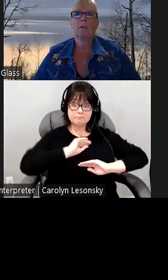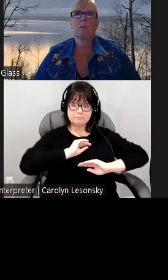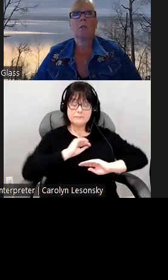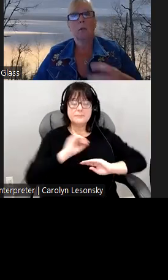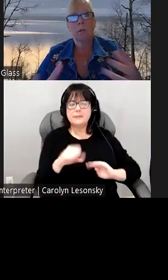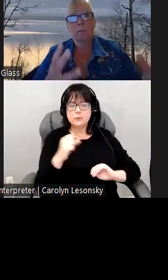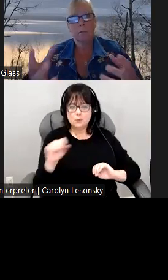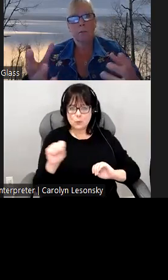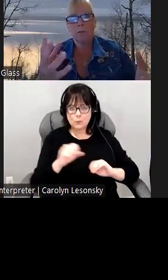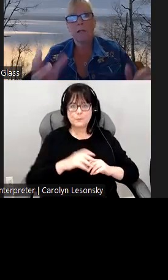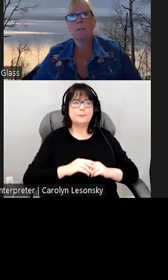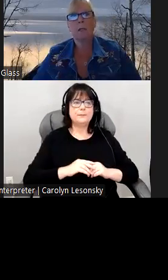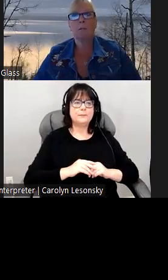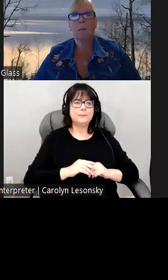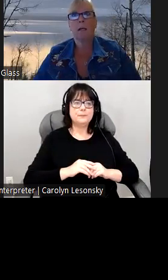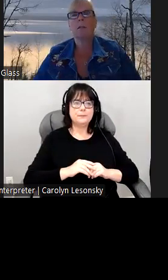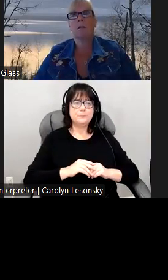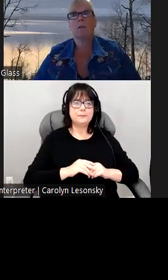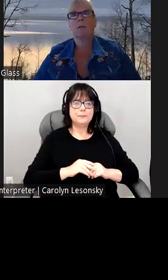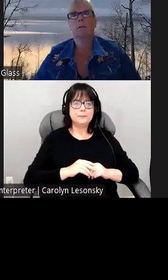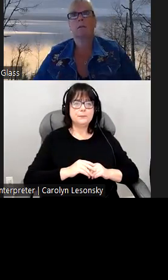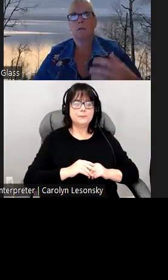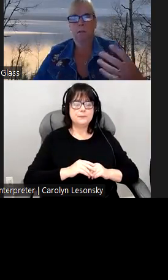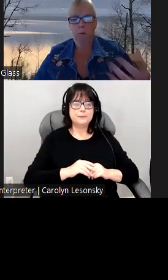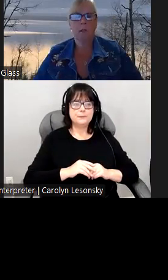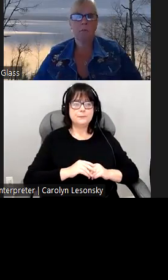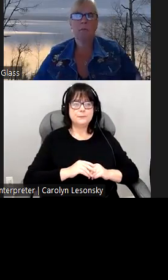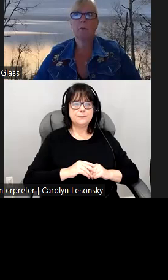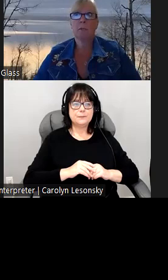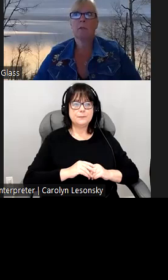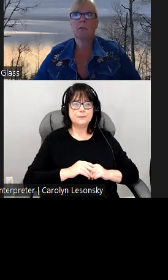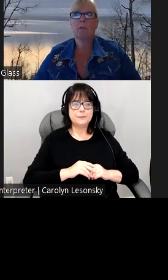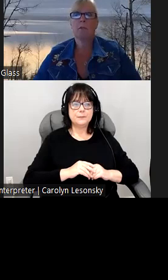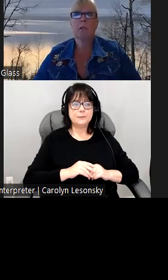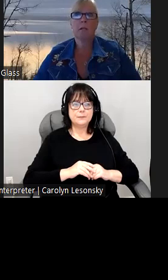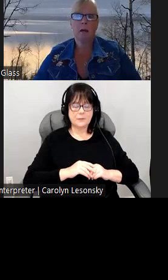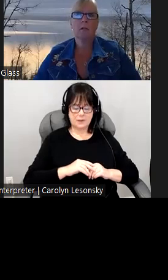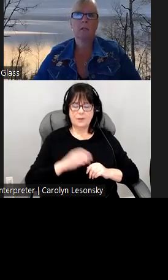And, you can sort of estimate in your mind, do at least 50% of your